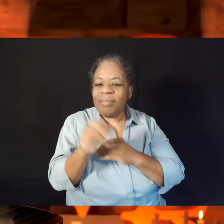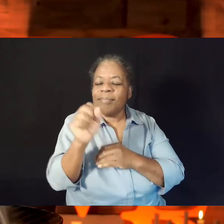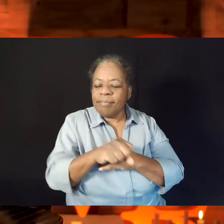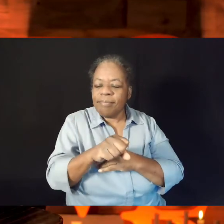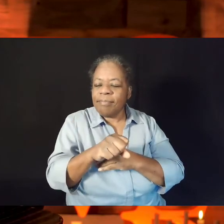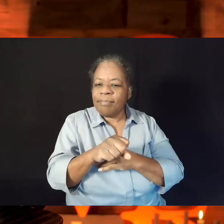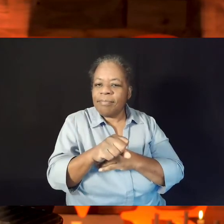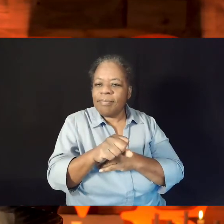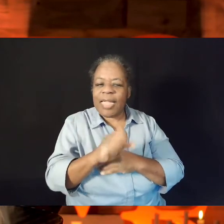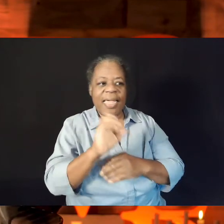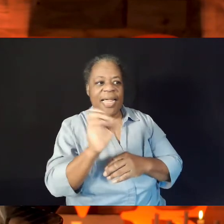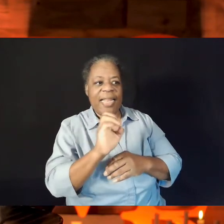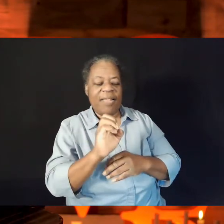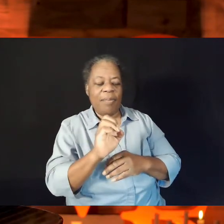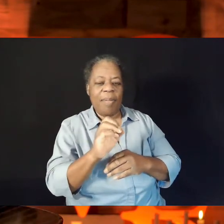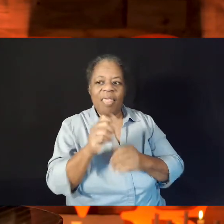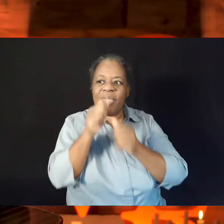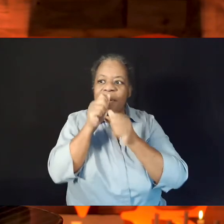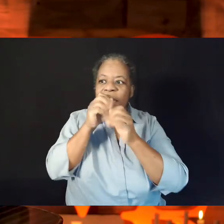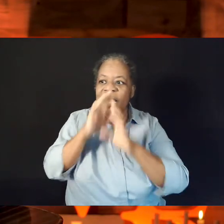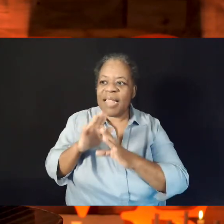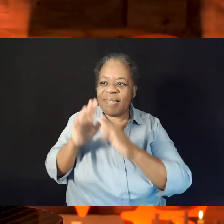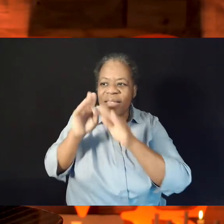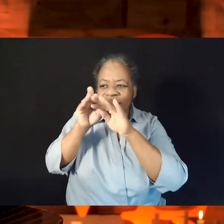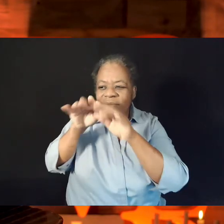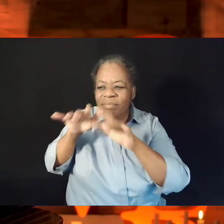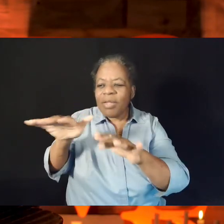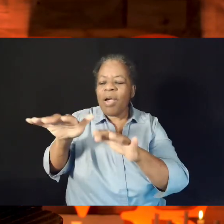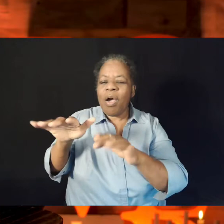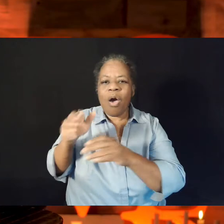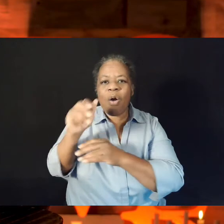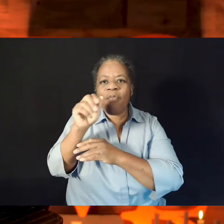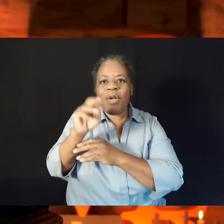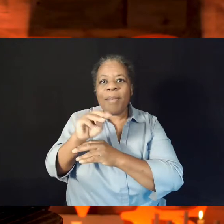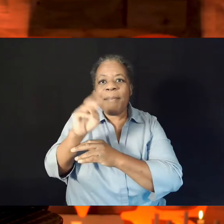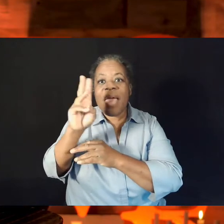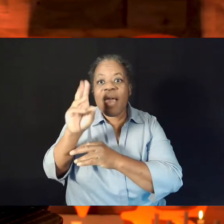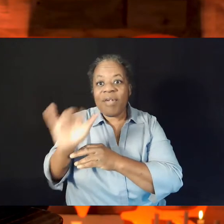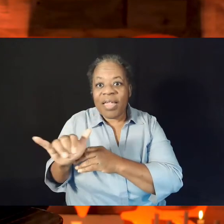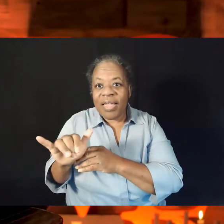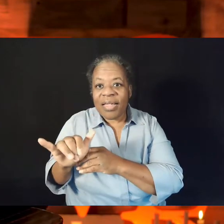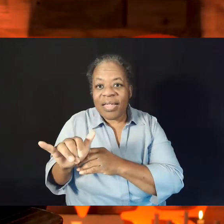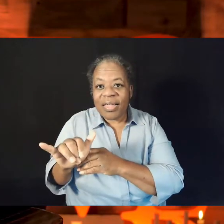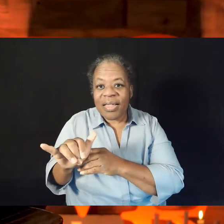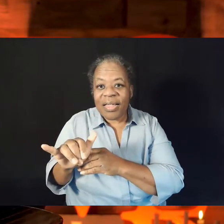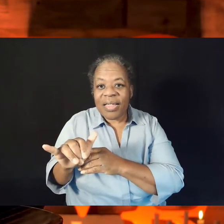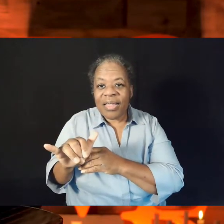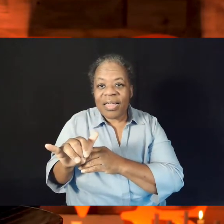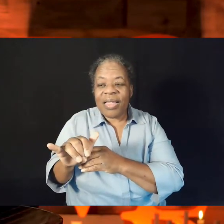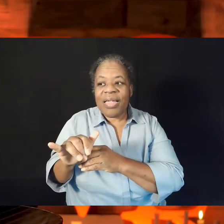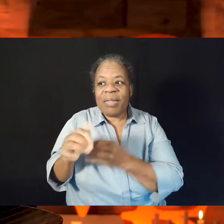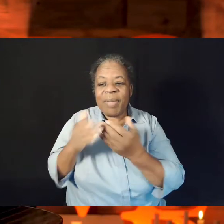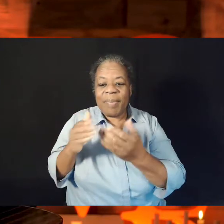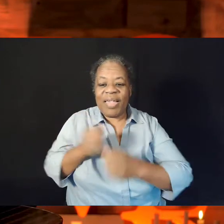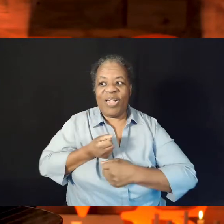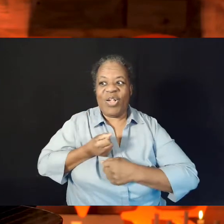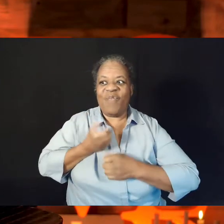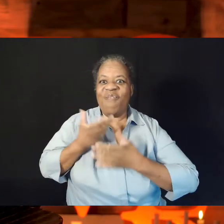Elizabeth spoke a blessing over Mary, a blessing that may, in a sense, be a bit of a confession on her own